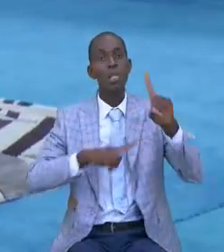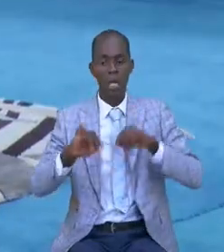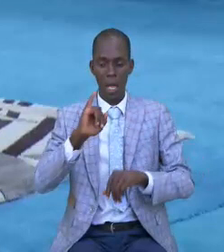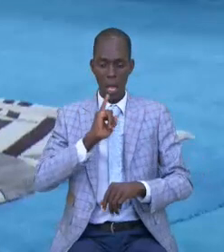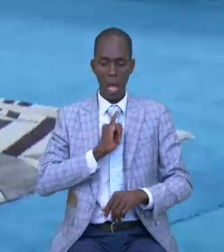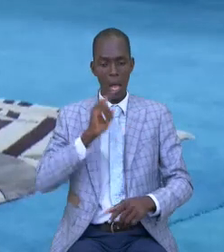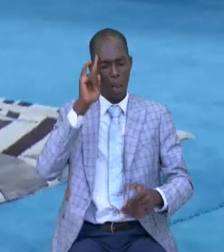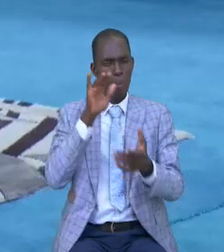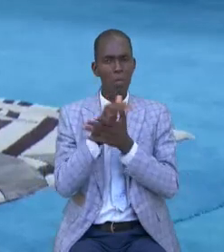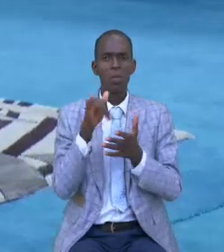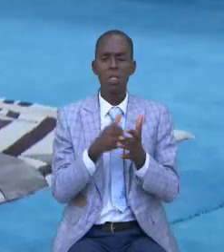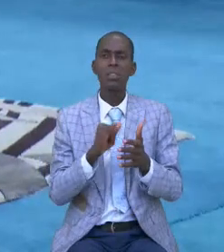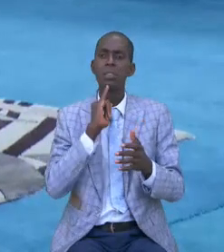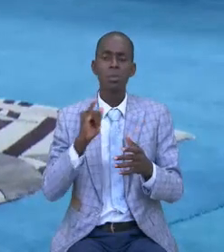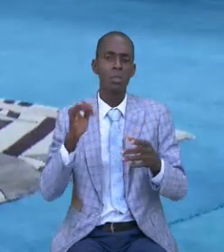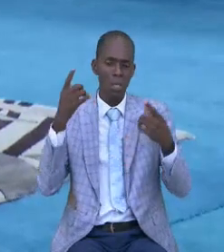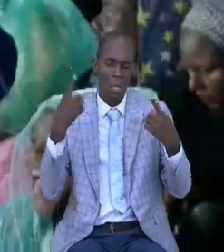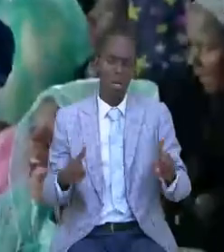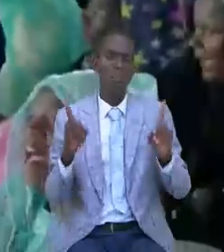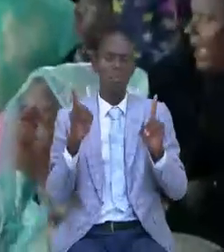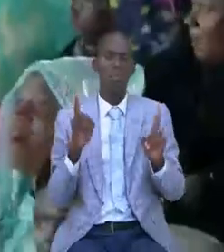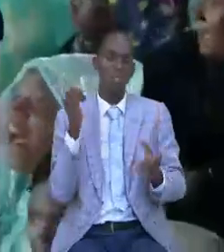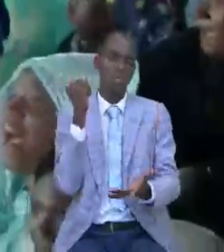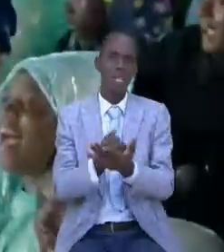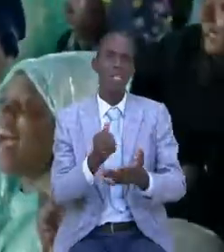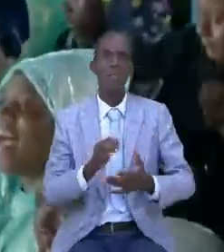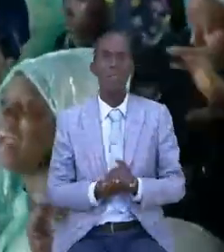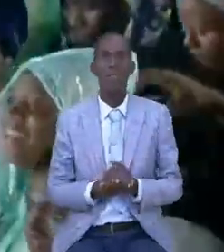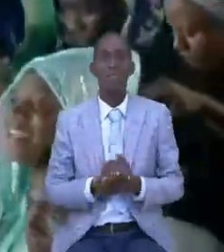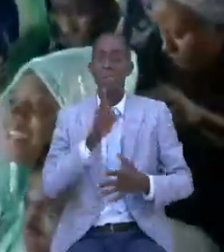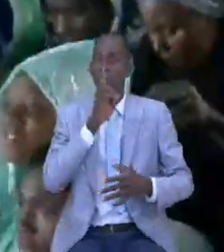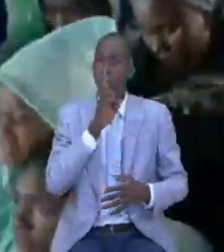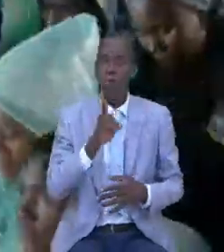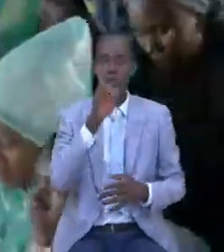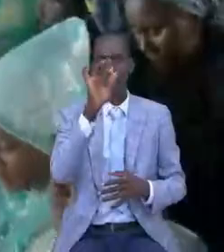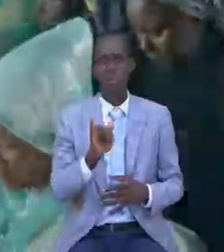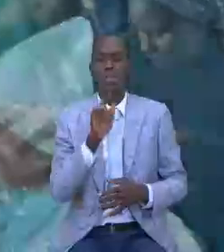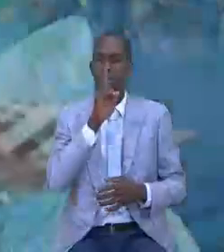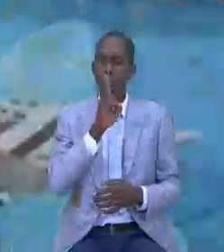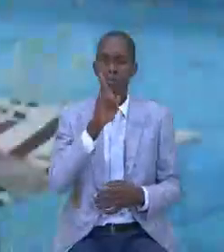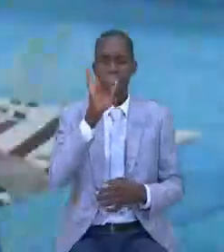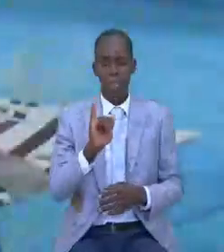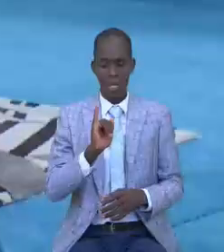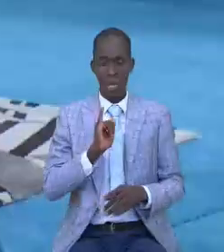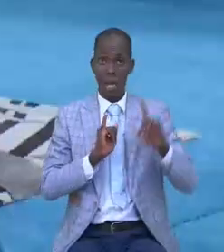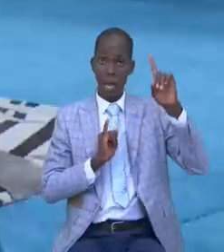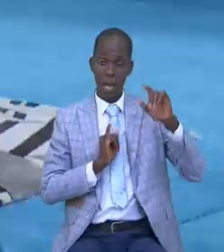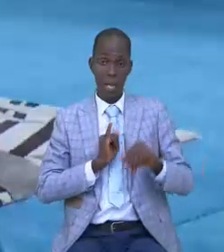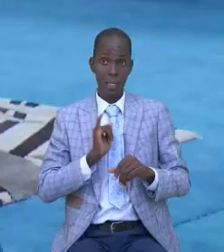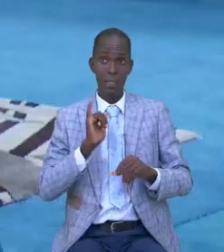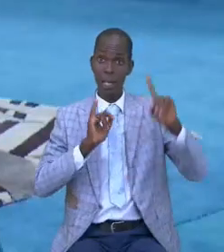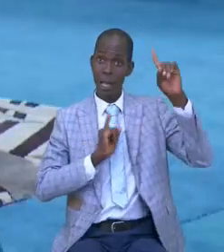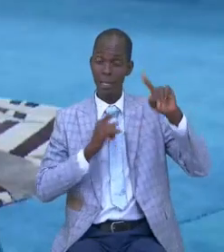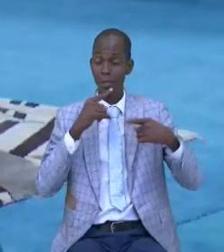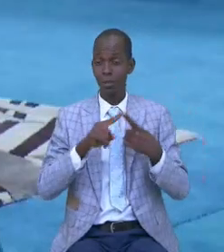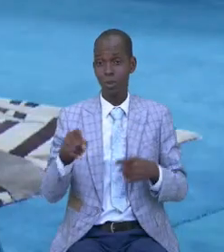done. Amen. Amen. Verily, verily, I say unto you, he